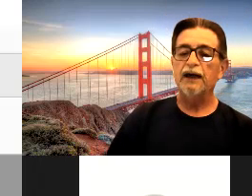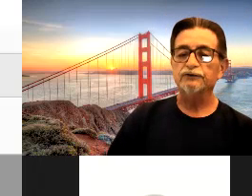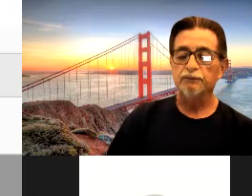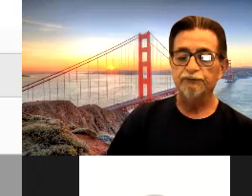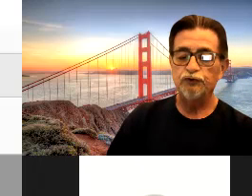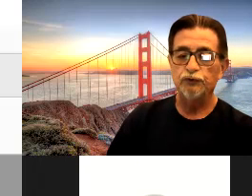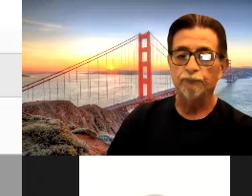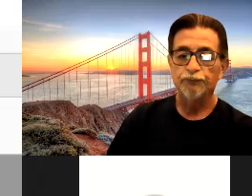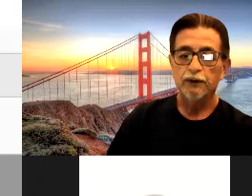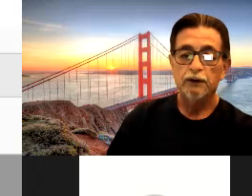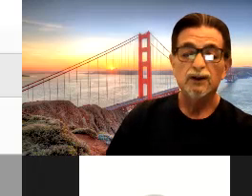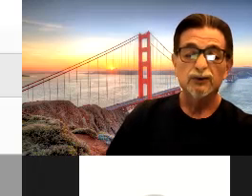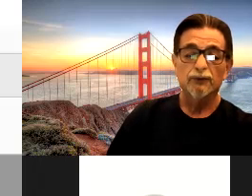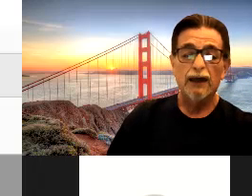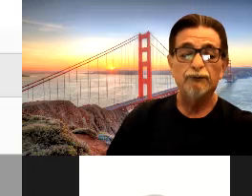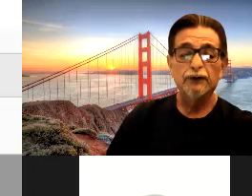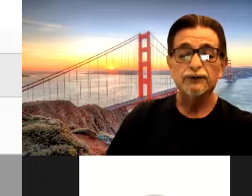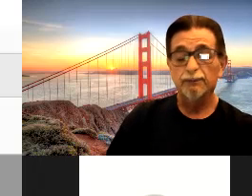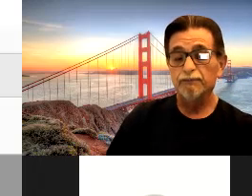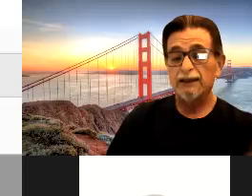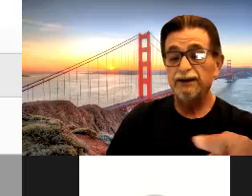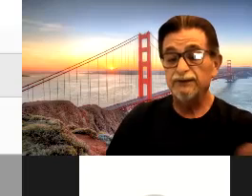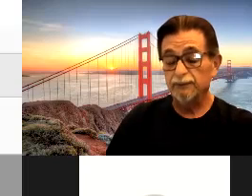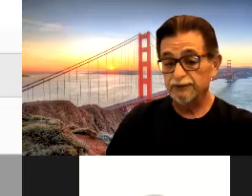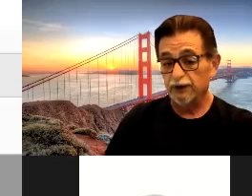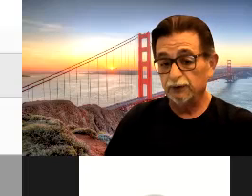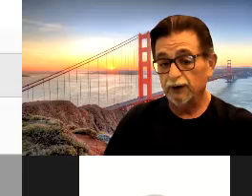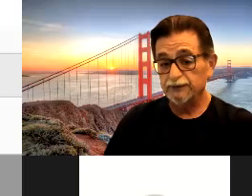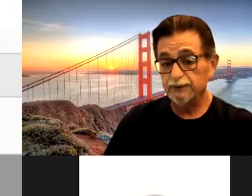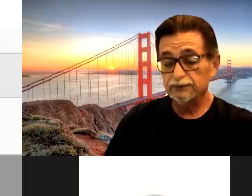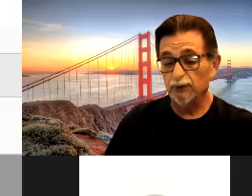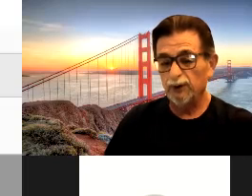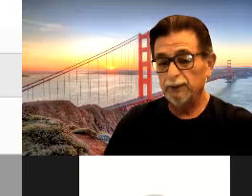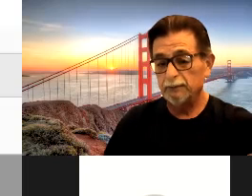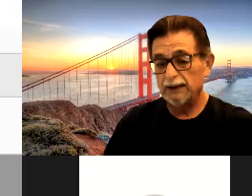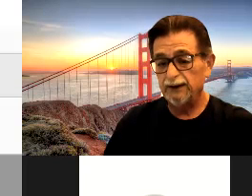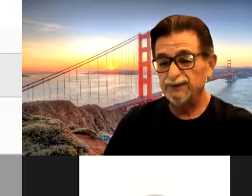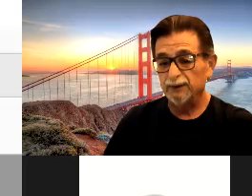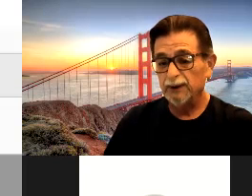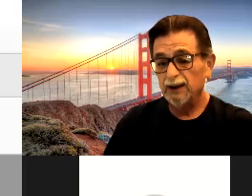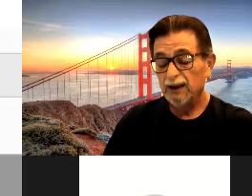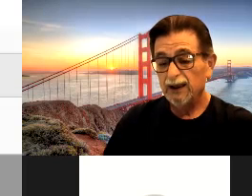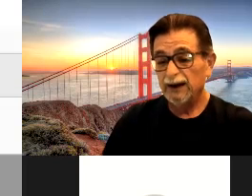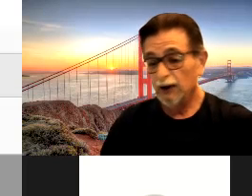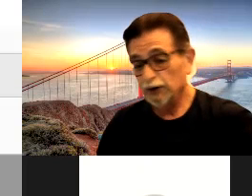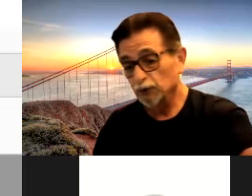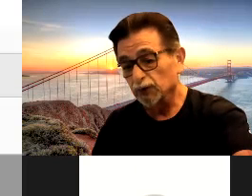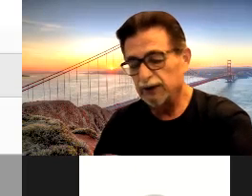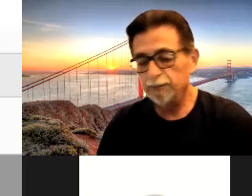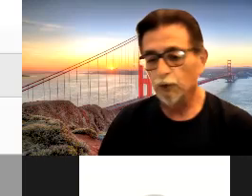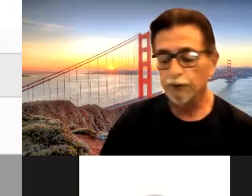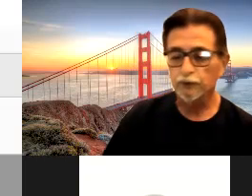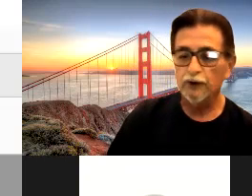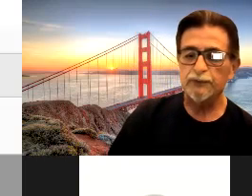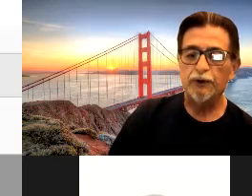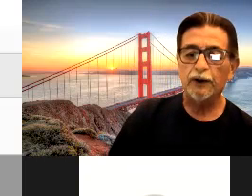put maximum 2. So that fills up magnesium. I start across sodium, magnesium. Now I go